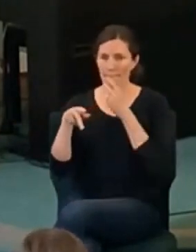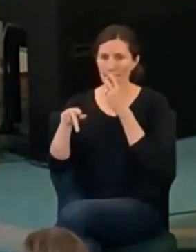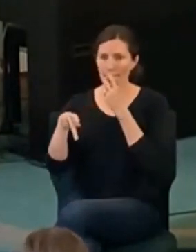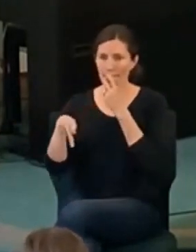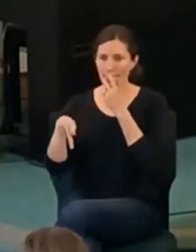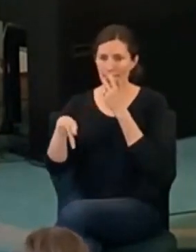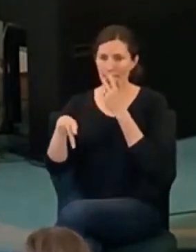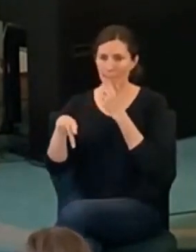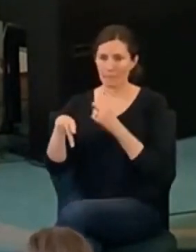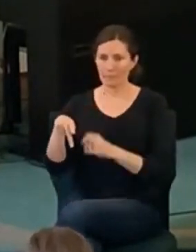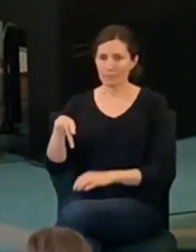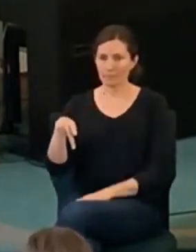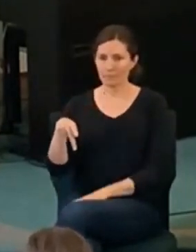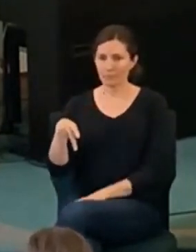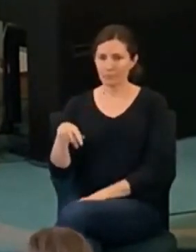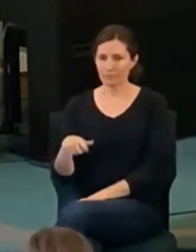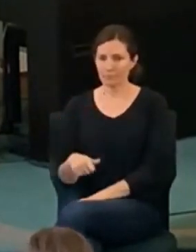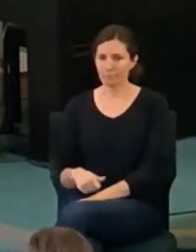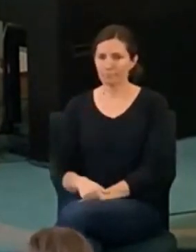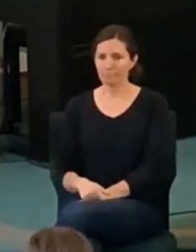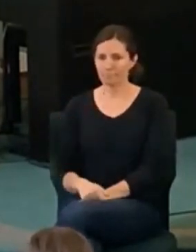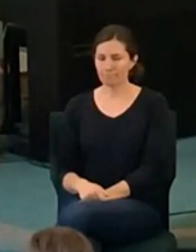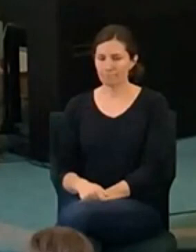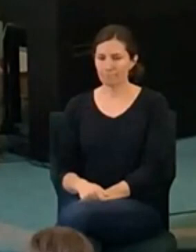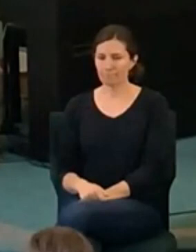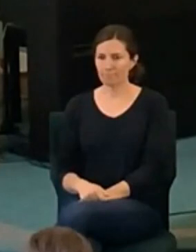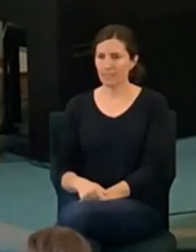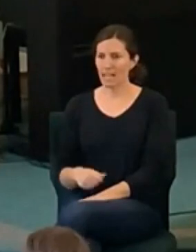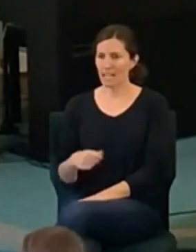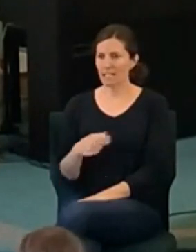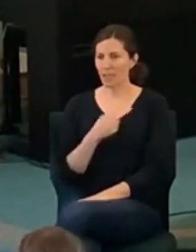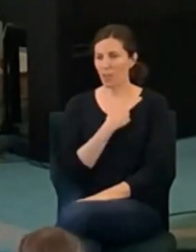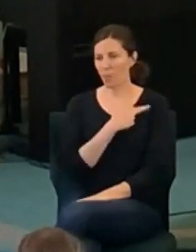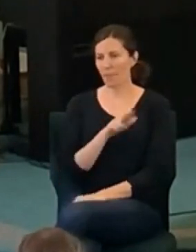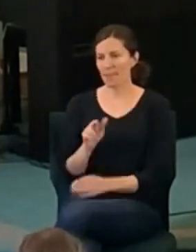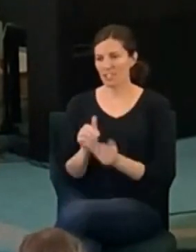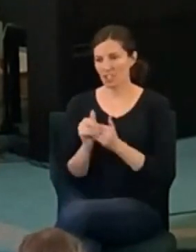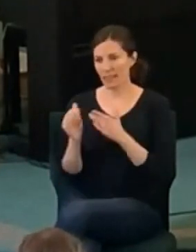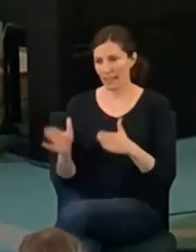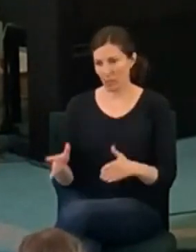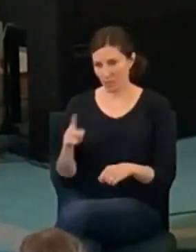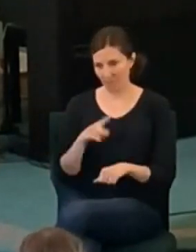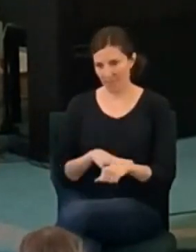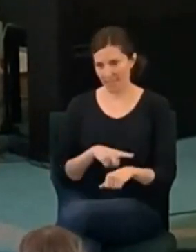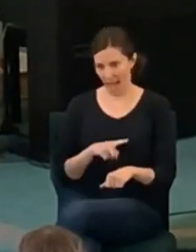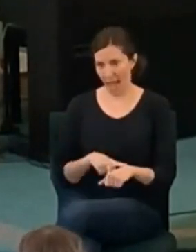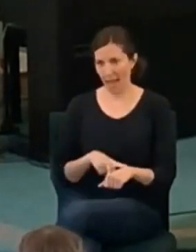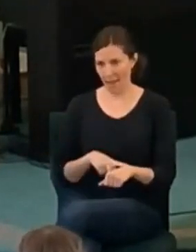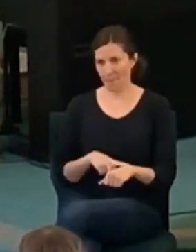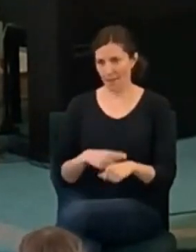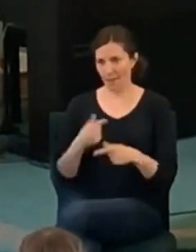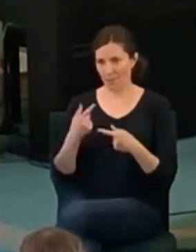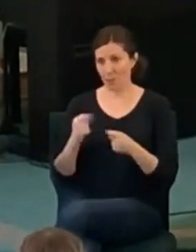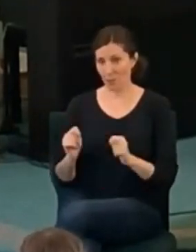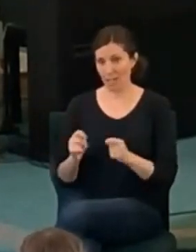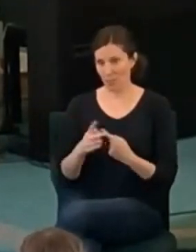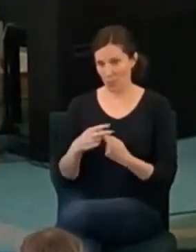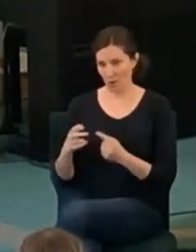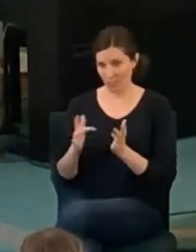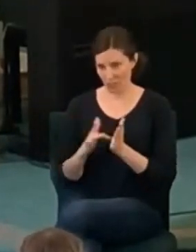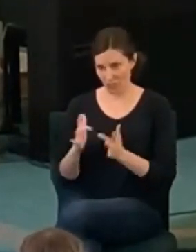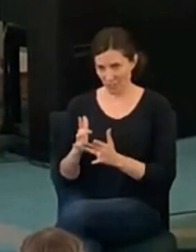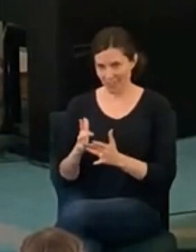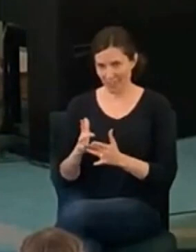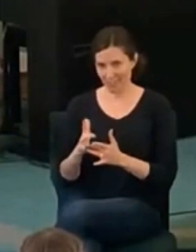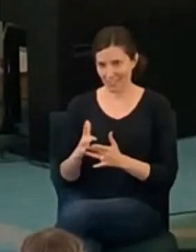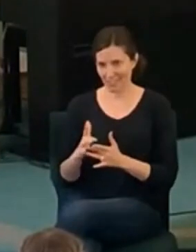these Pharisees and scribes have come up with as a way to trap Jesus. And these Pharisees